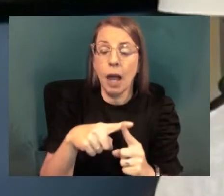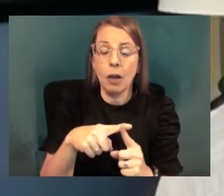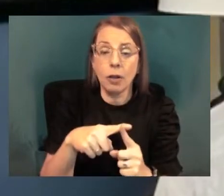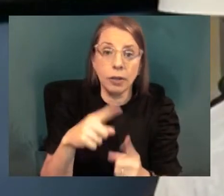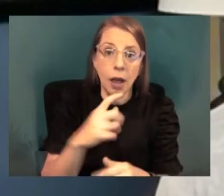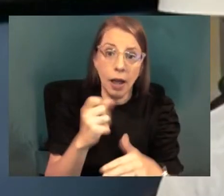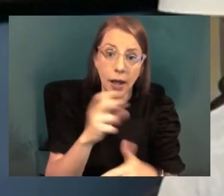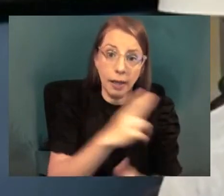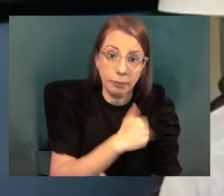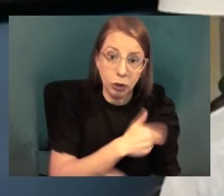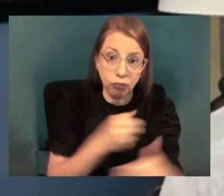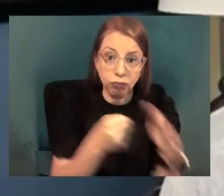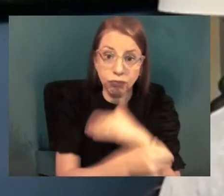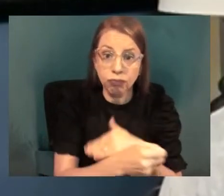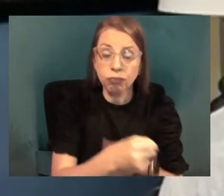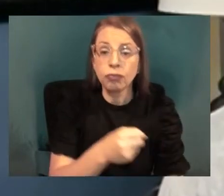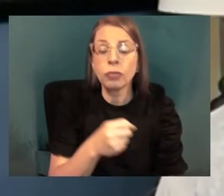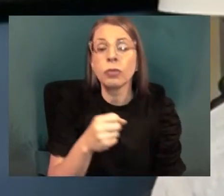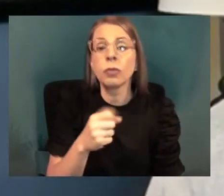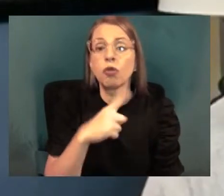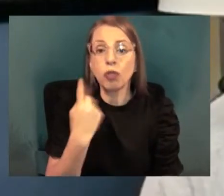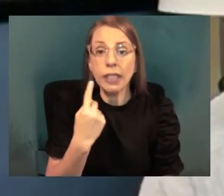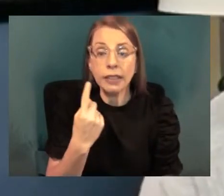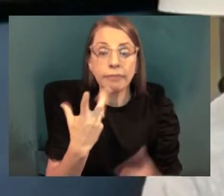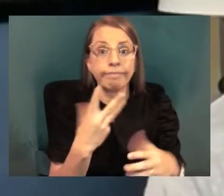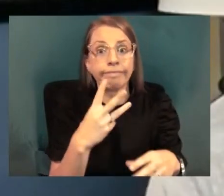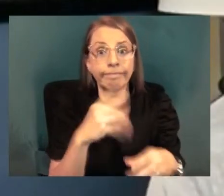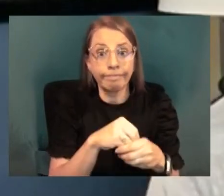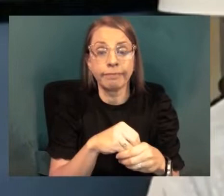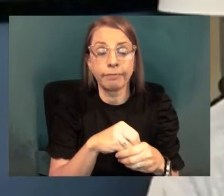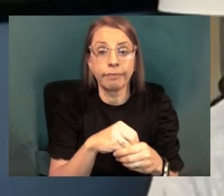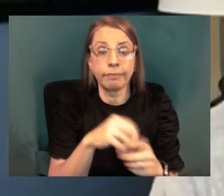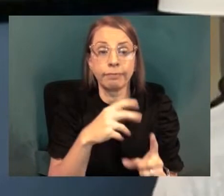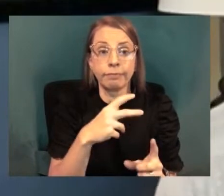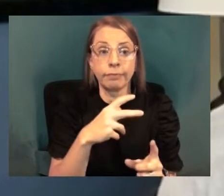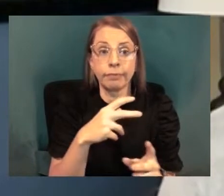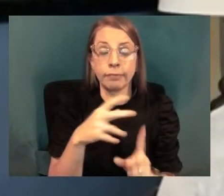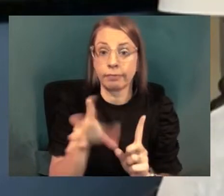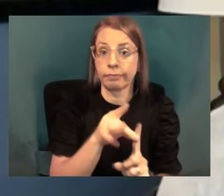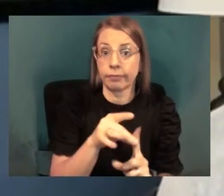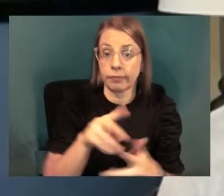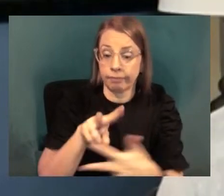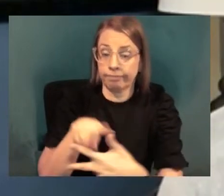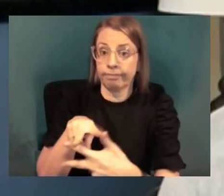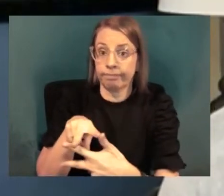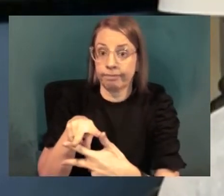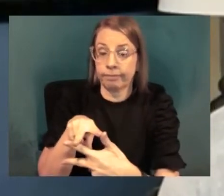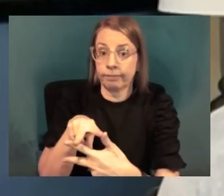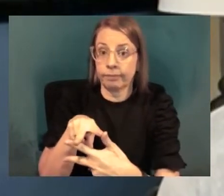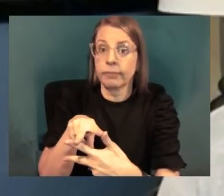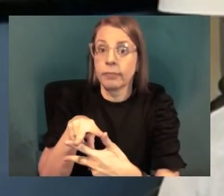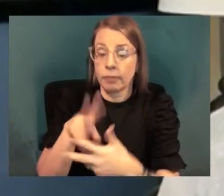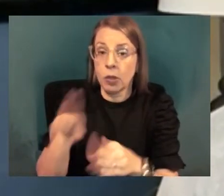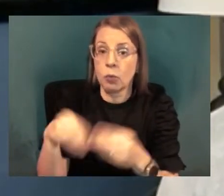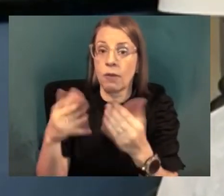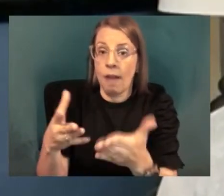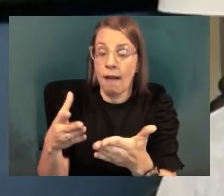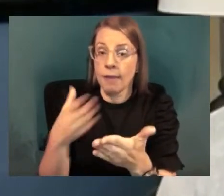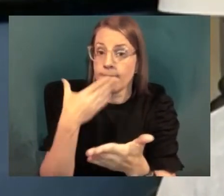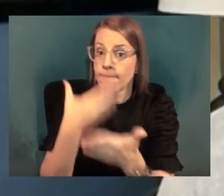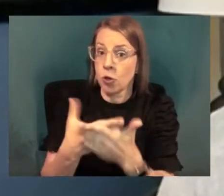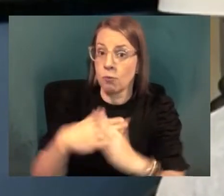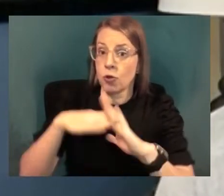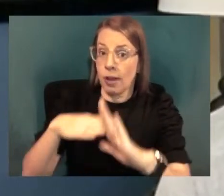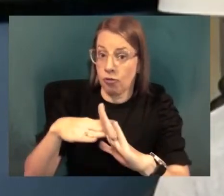Delta variant, they also do provide, however, that both the Pfizer and the AstraZeneca vaccines do provide very good